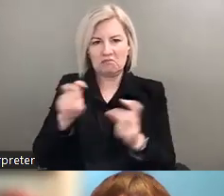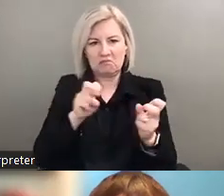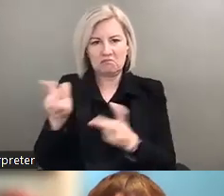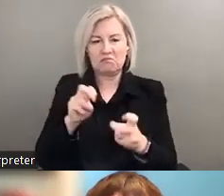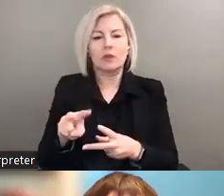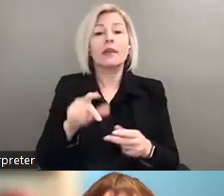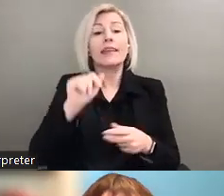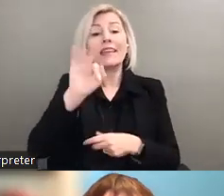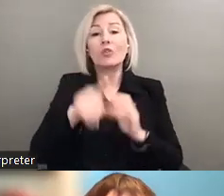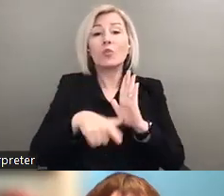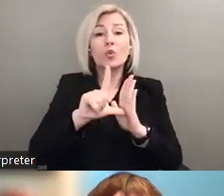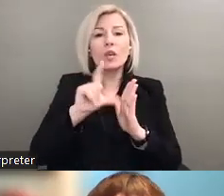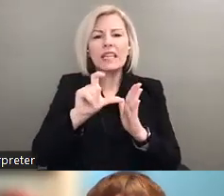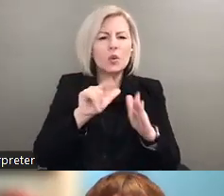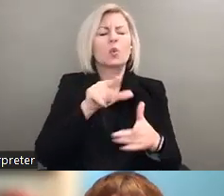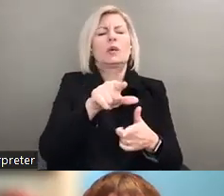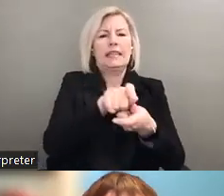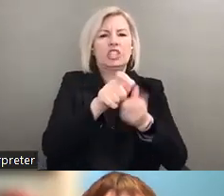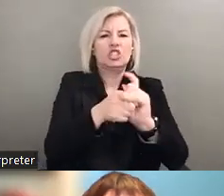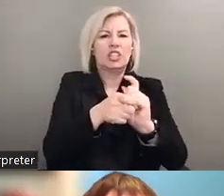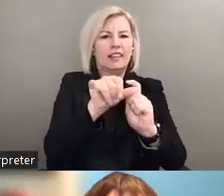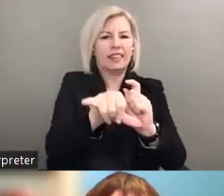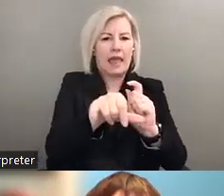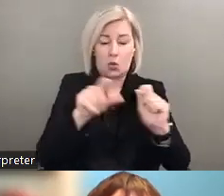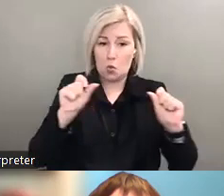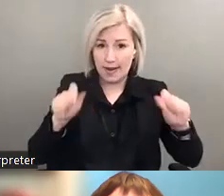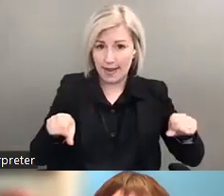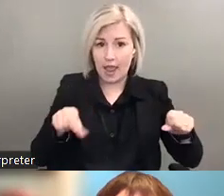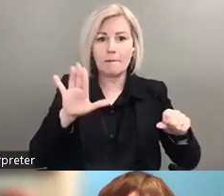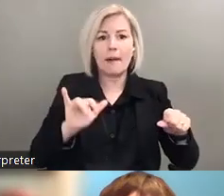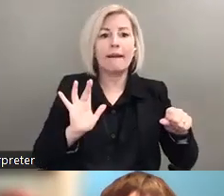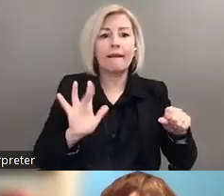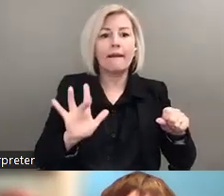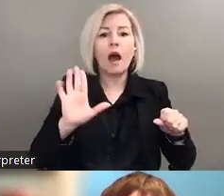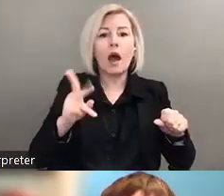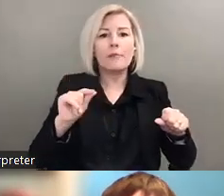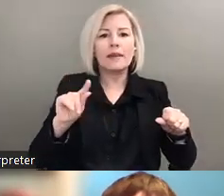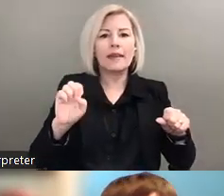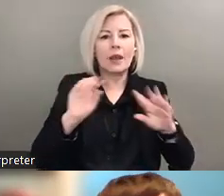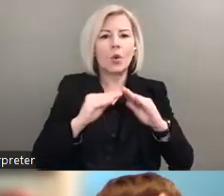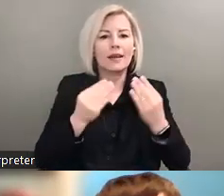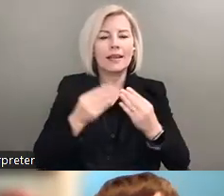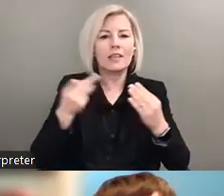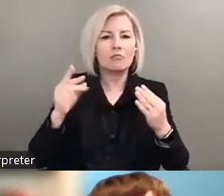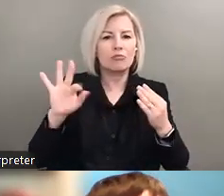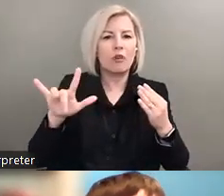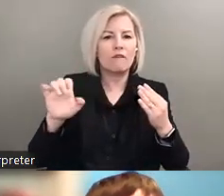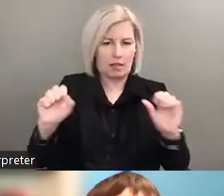and need to update anything in your organizational profile, you can do that by clicking this Update Organization Profile button.